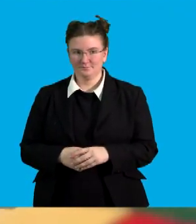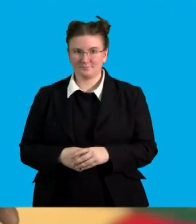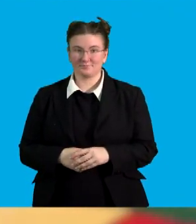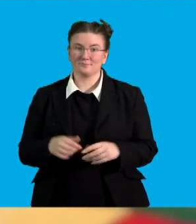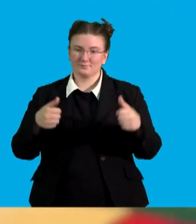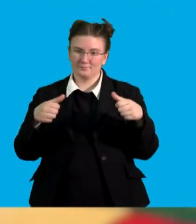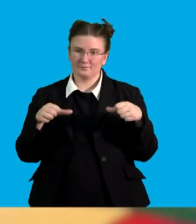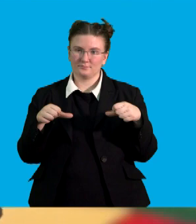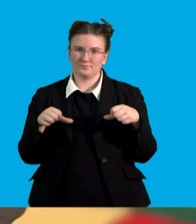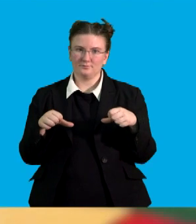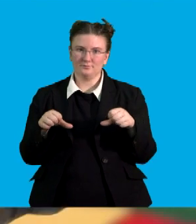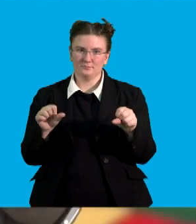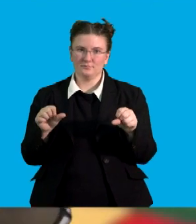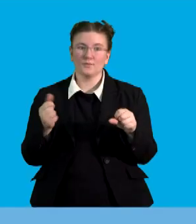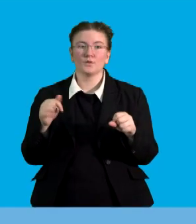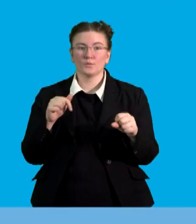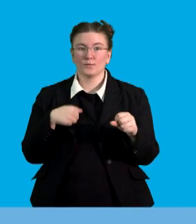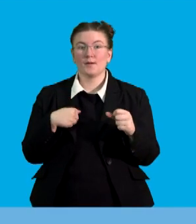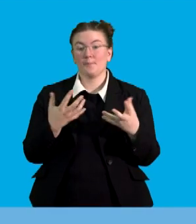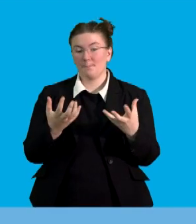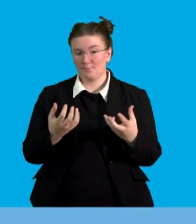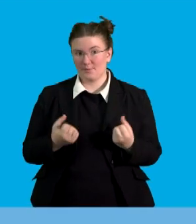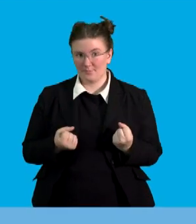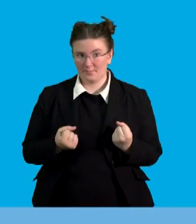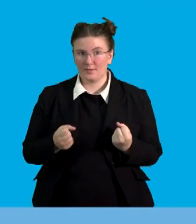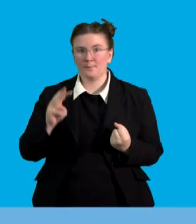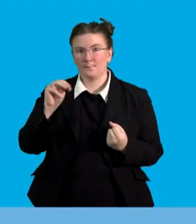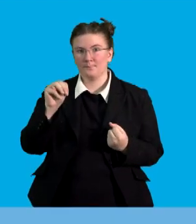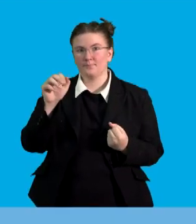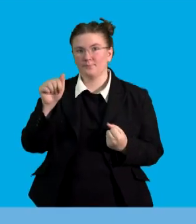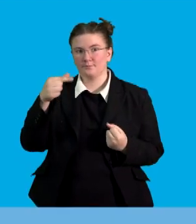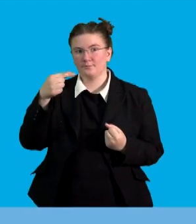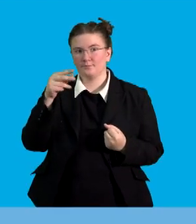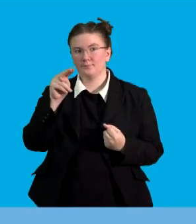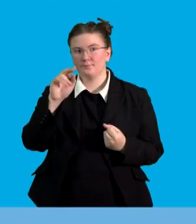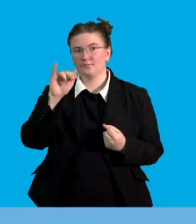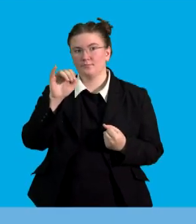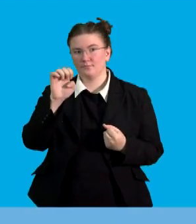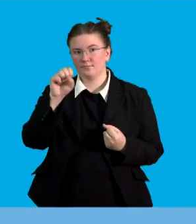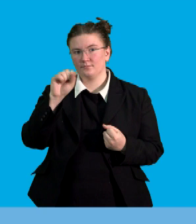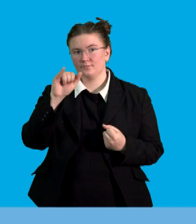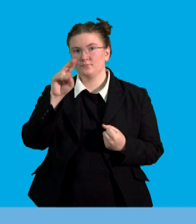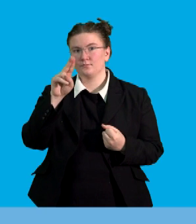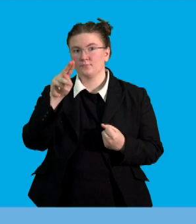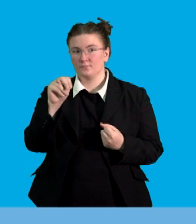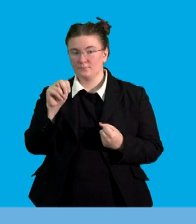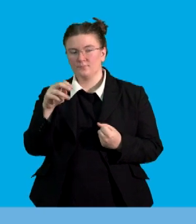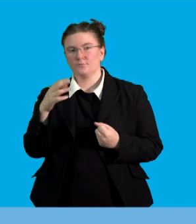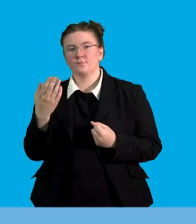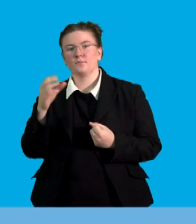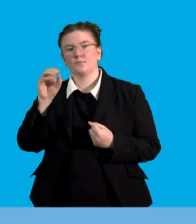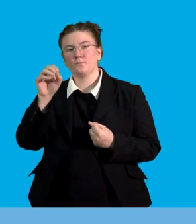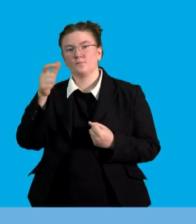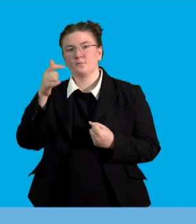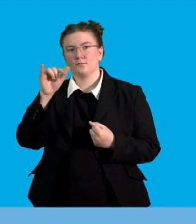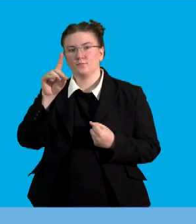Now next description says, we get magnesium oxide when magnesium reacts with oxygen. So magnesium